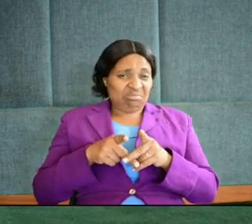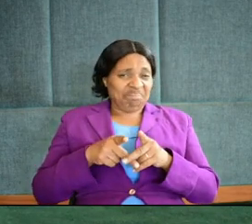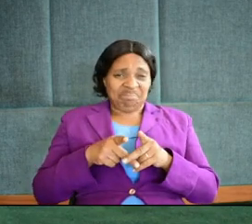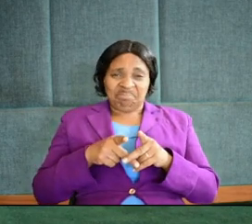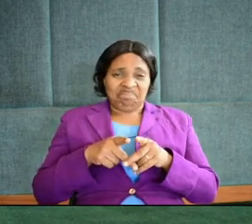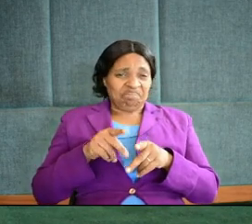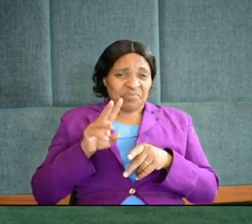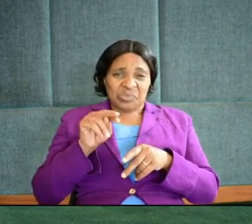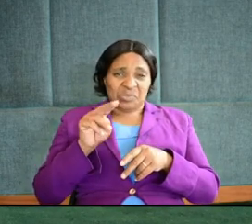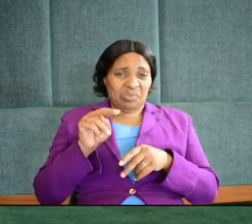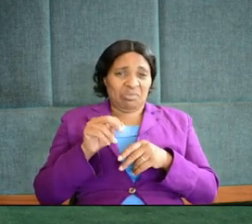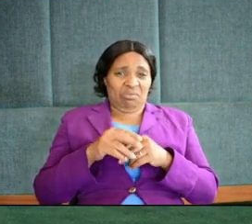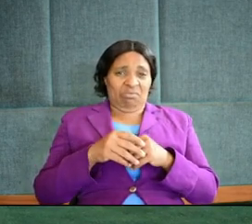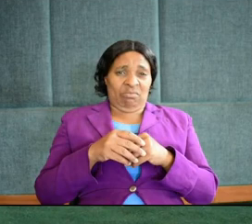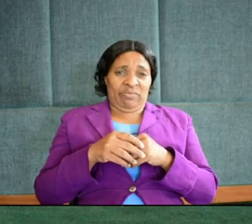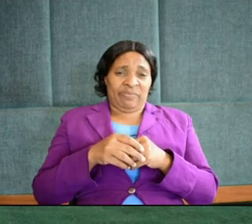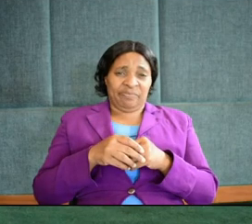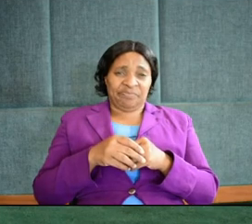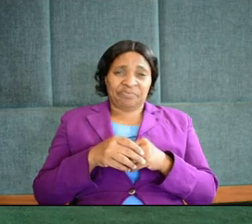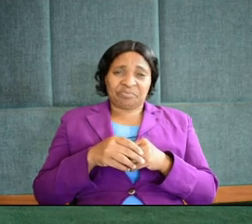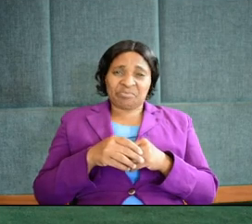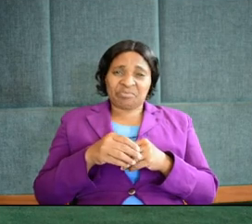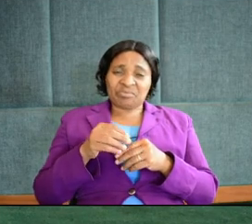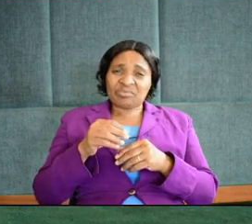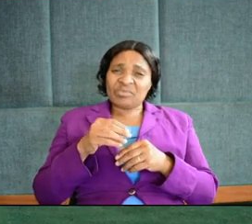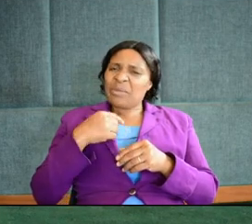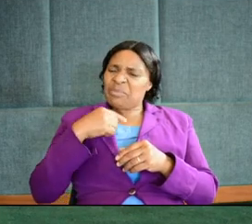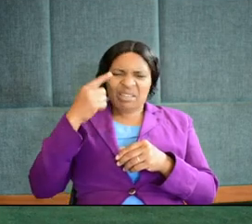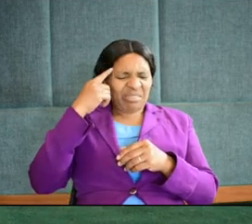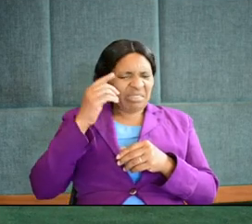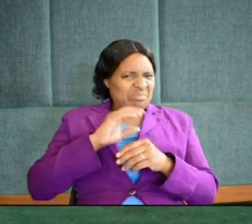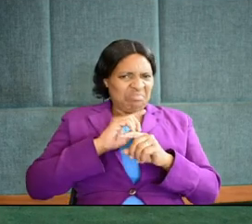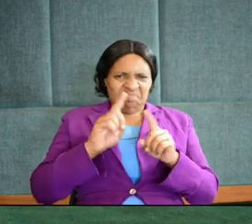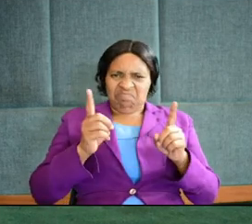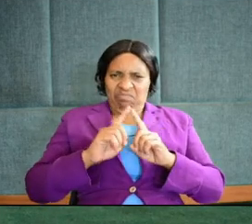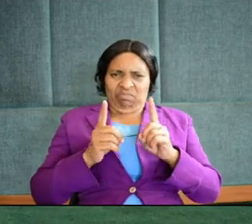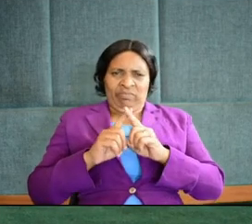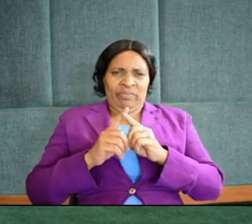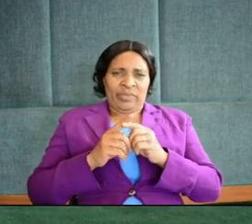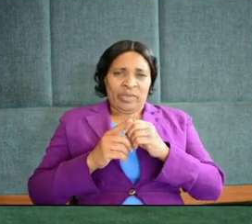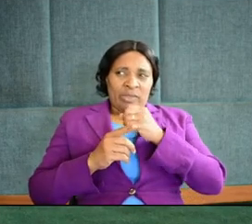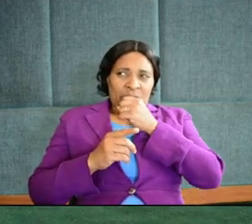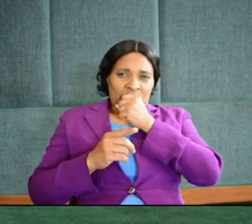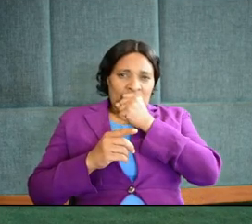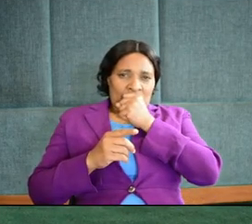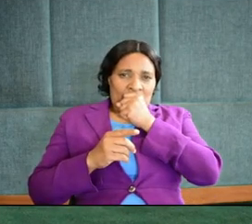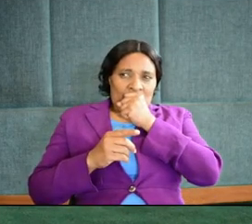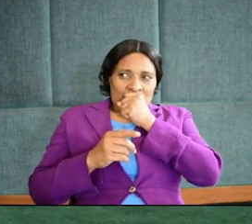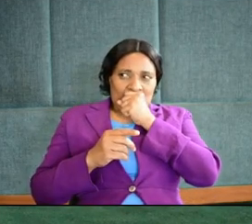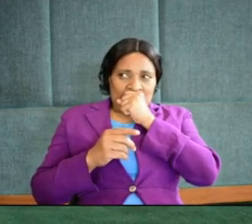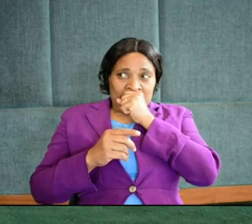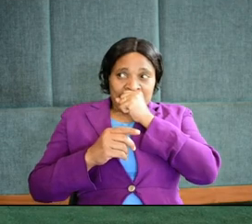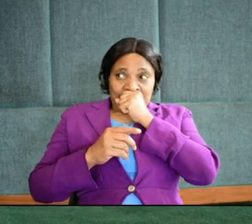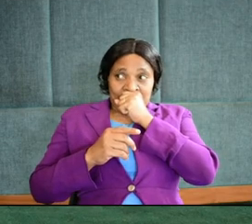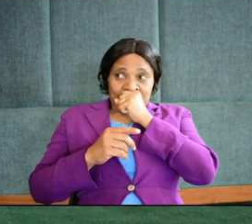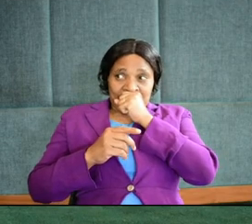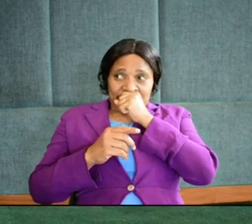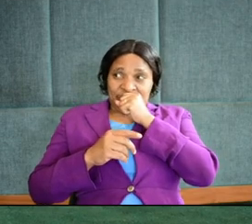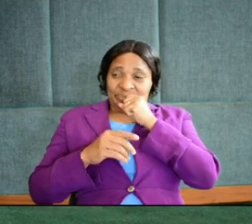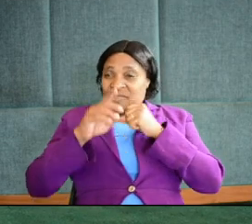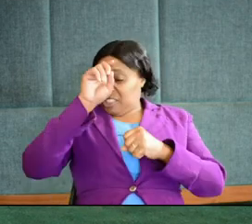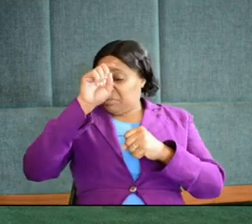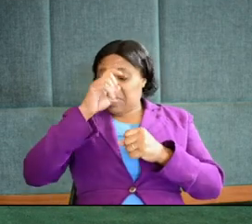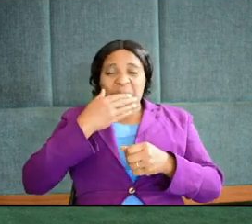No. Was it, Silas? I don't think so. If it was me, I wouldn't think Egypt is a better